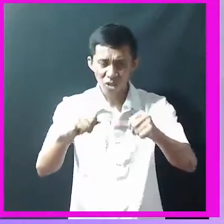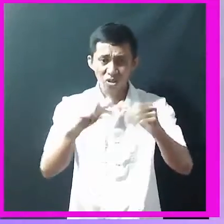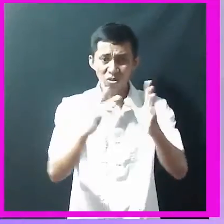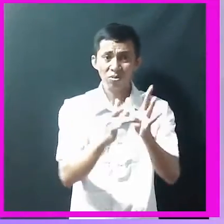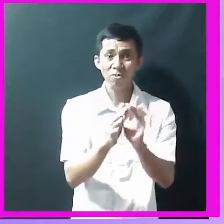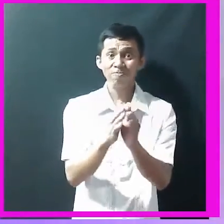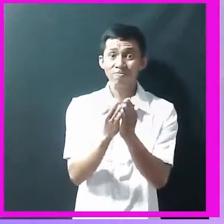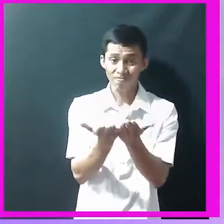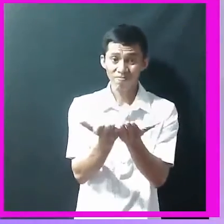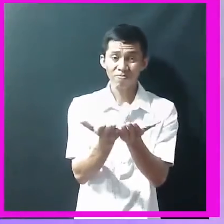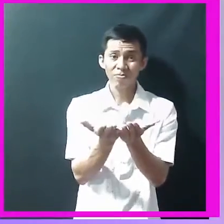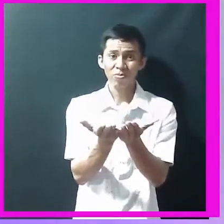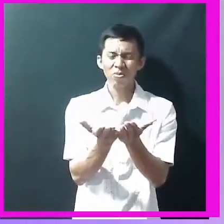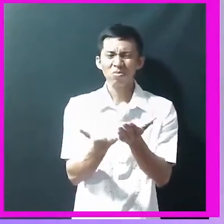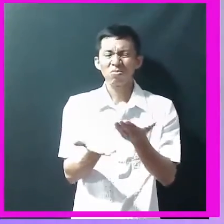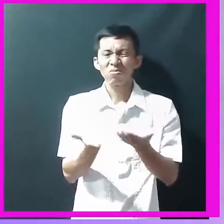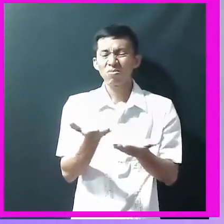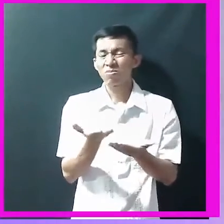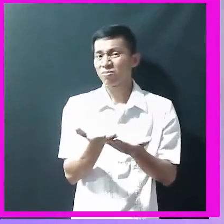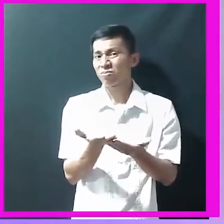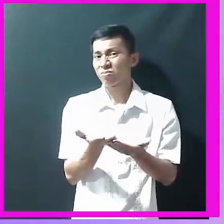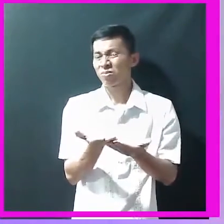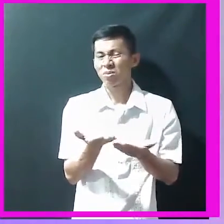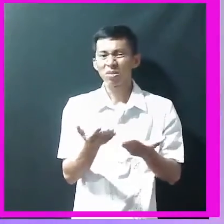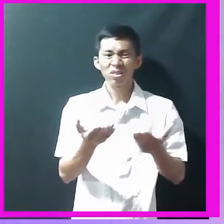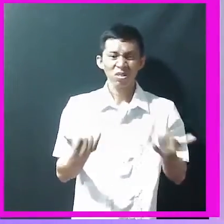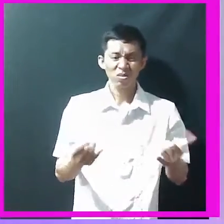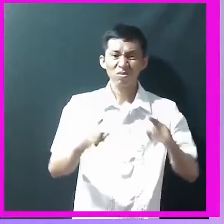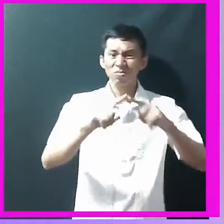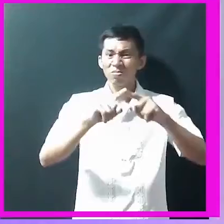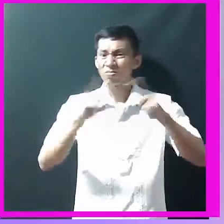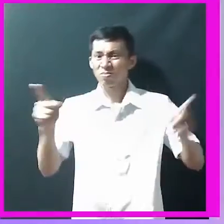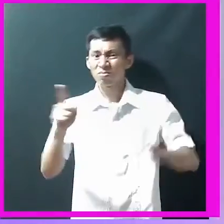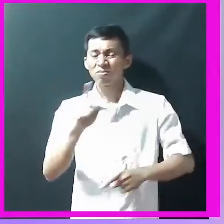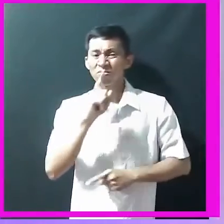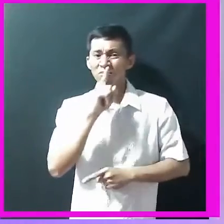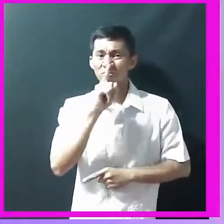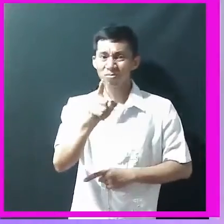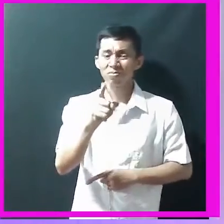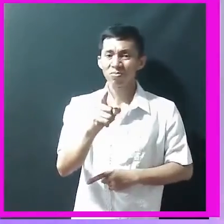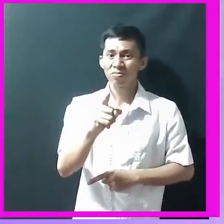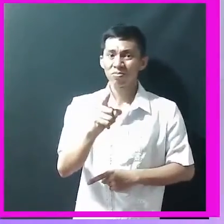in lahi na ang truth nga diri?